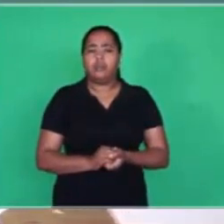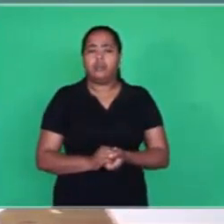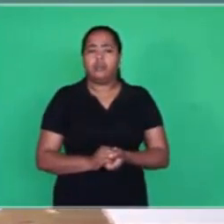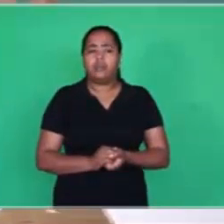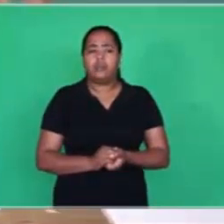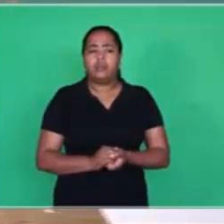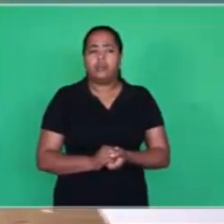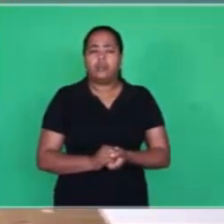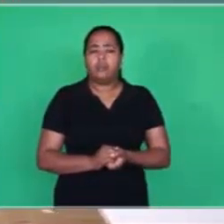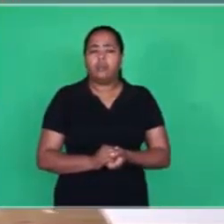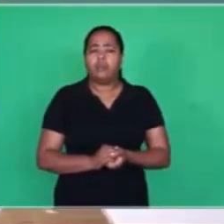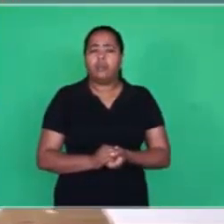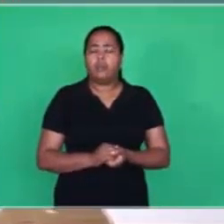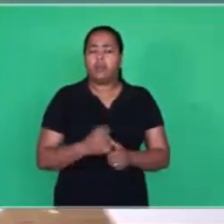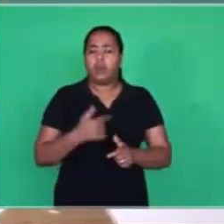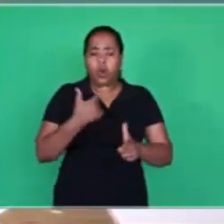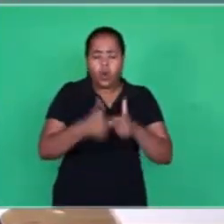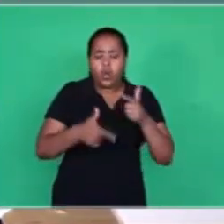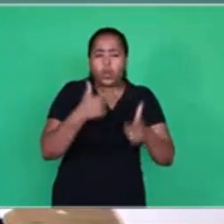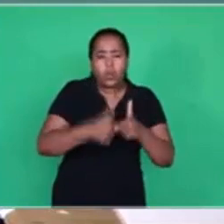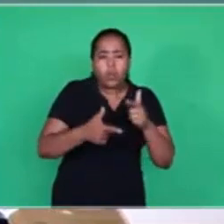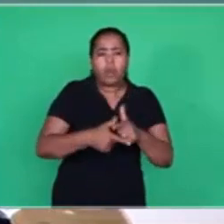invite the church to stand at this moment.